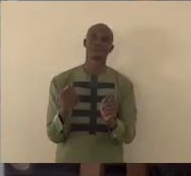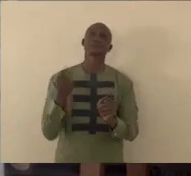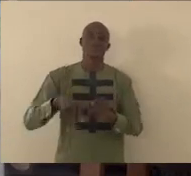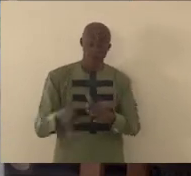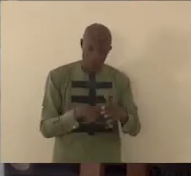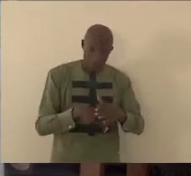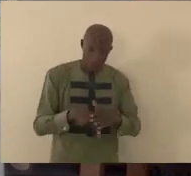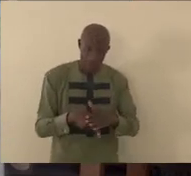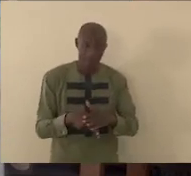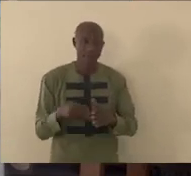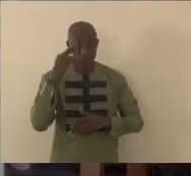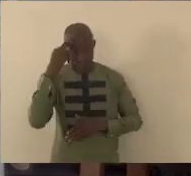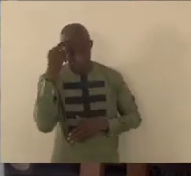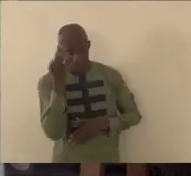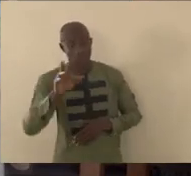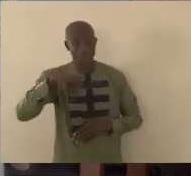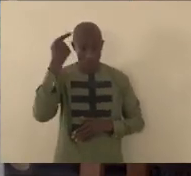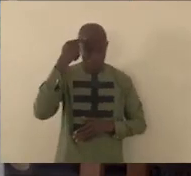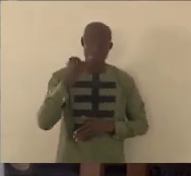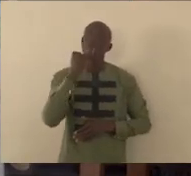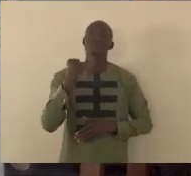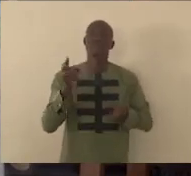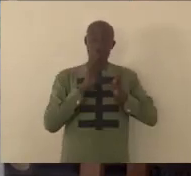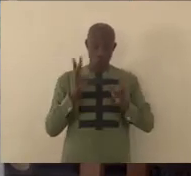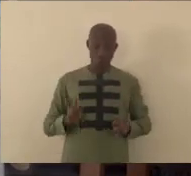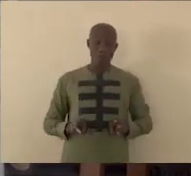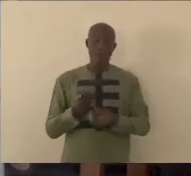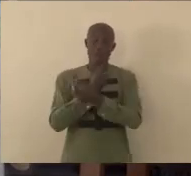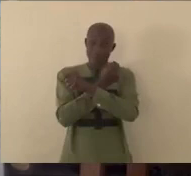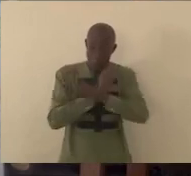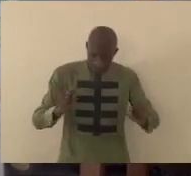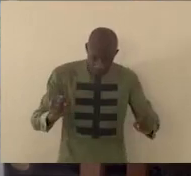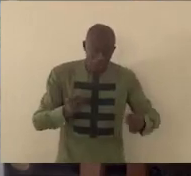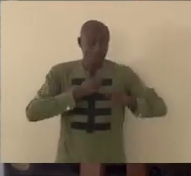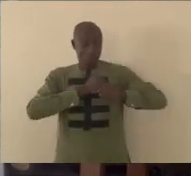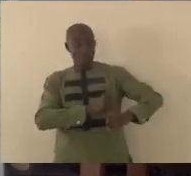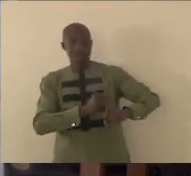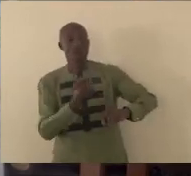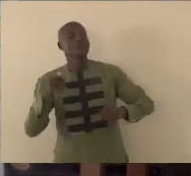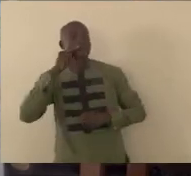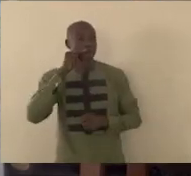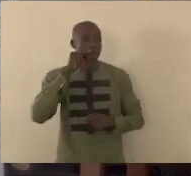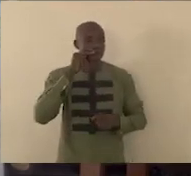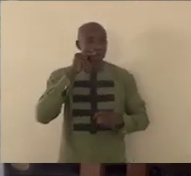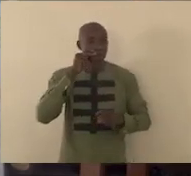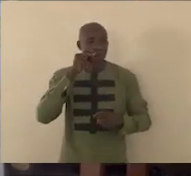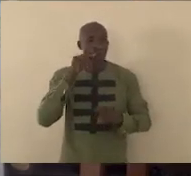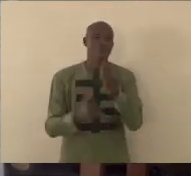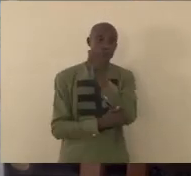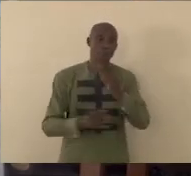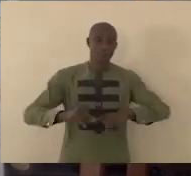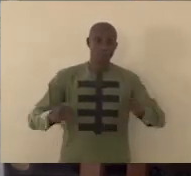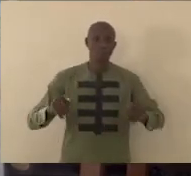The primary purpose of government is the welfare, the safety, and the security of the citizens of the country. But the party